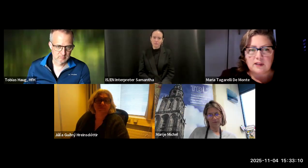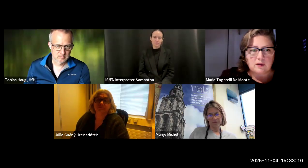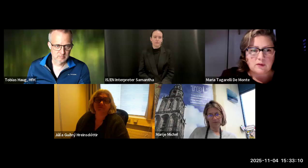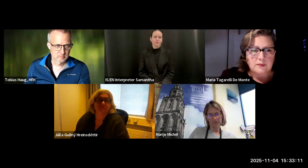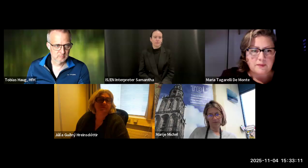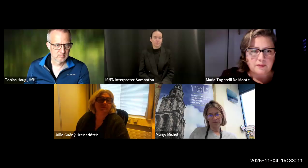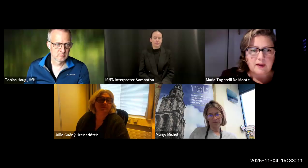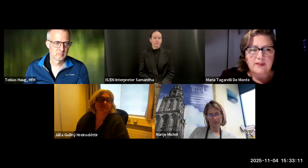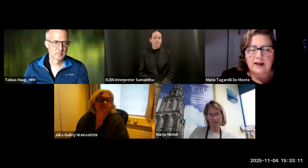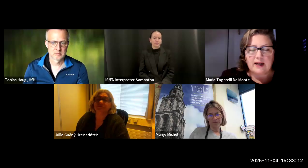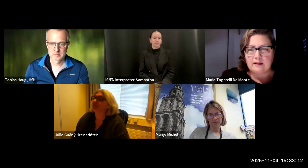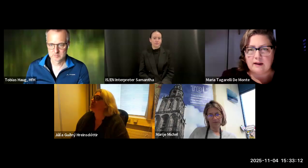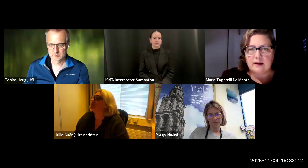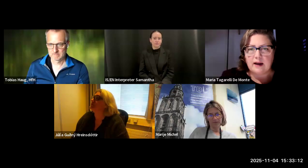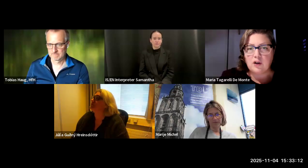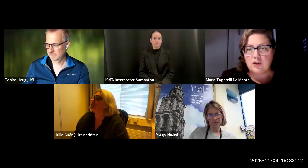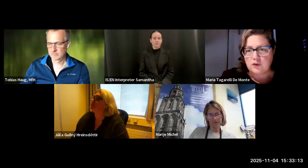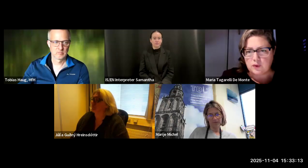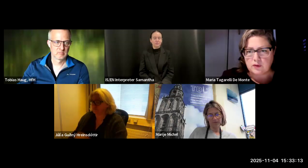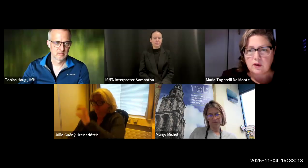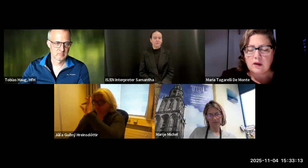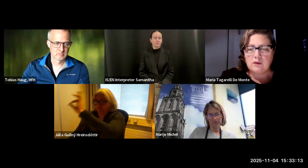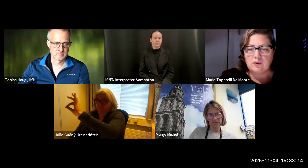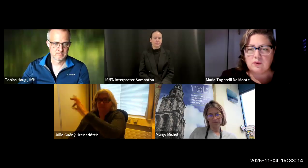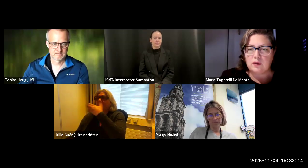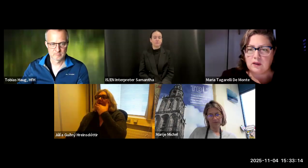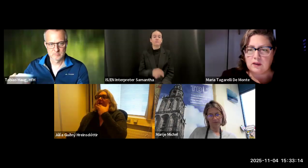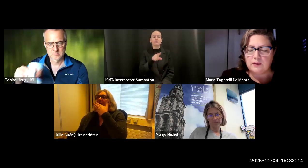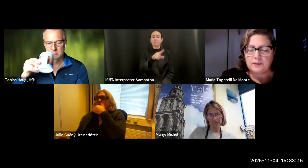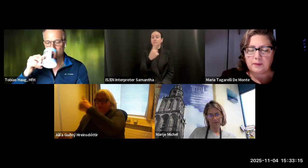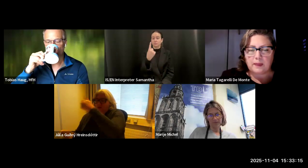the possible videos that I could use